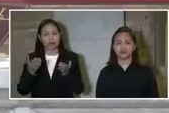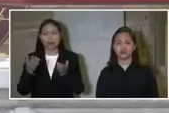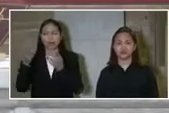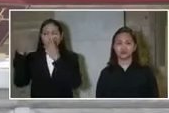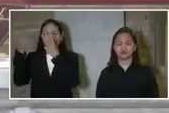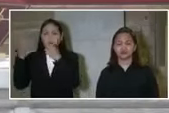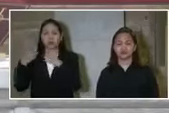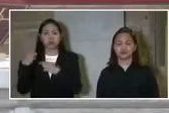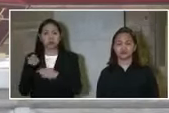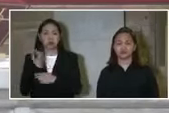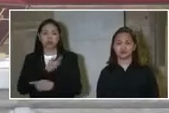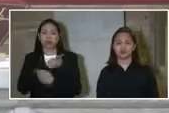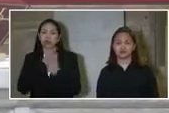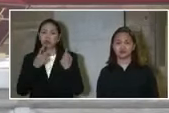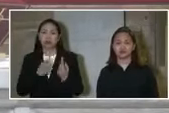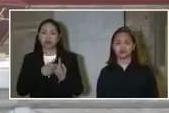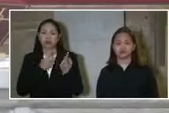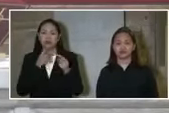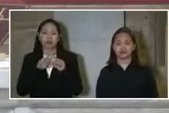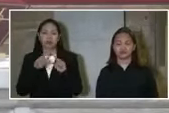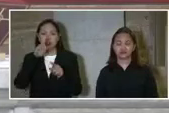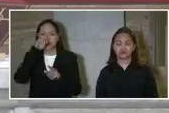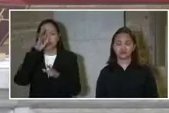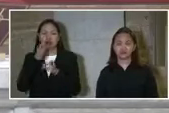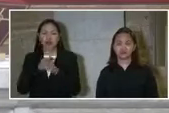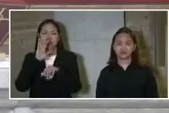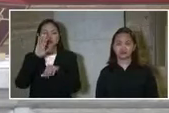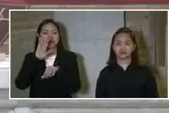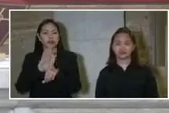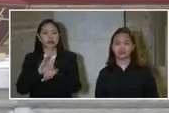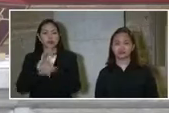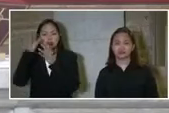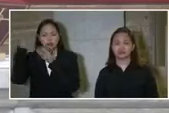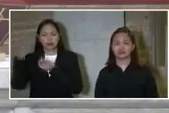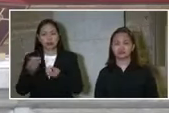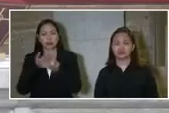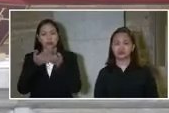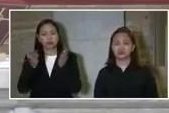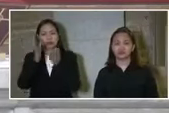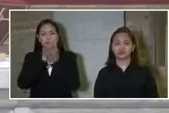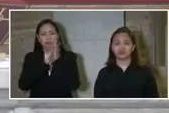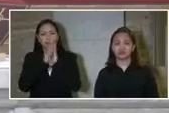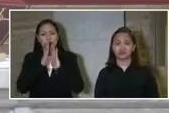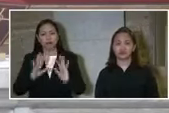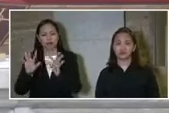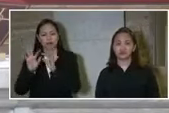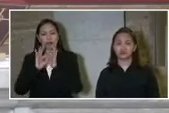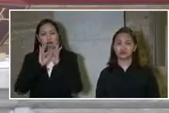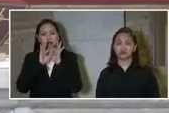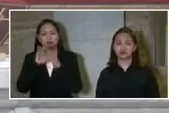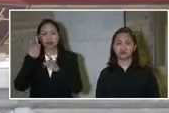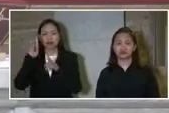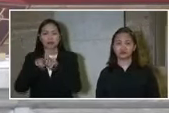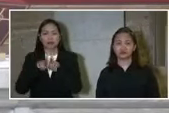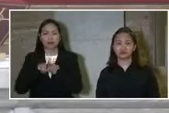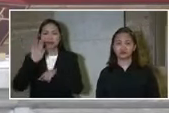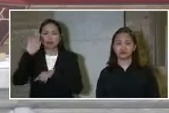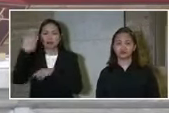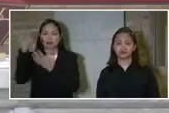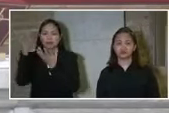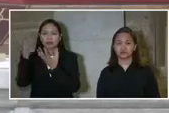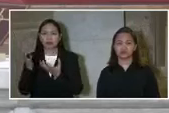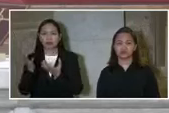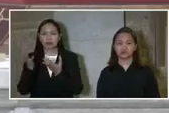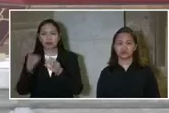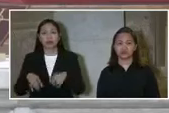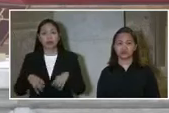sins but on the faith of your Church, and graciously grant her peace and unity in accordance with your will, who